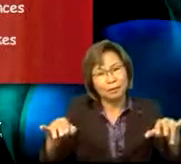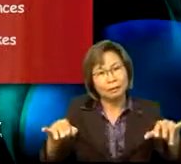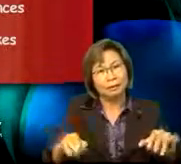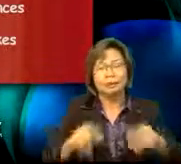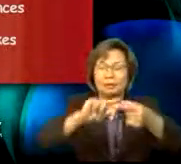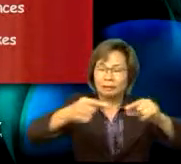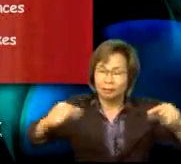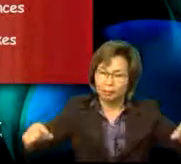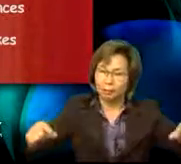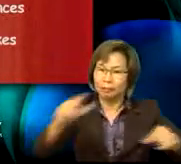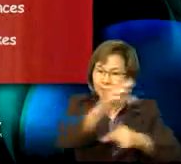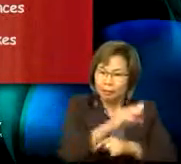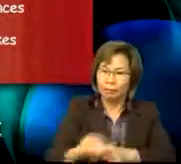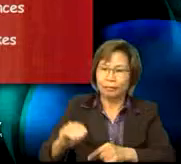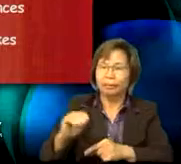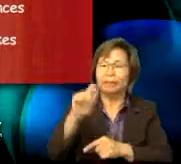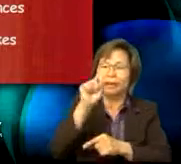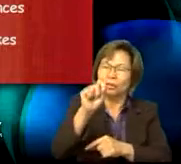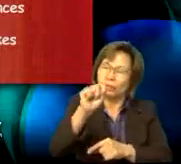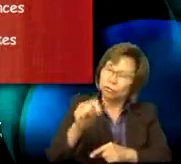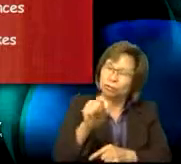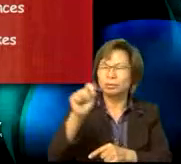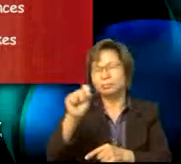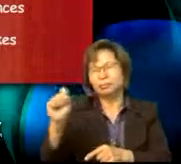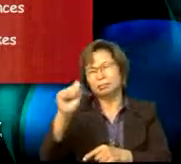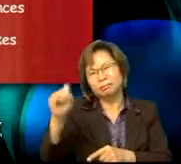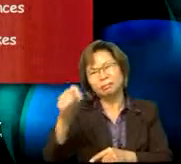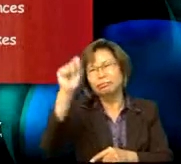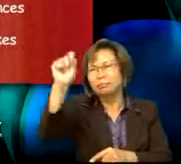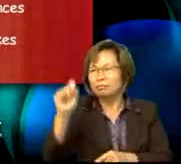spelling, grammar, and punctuation.